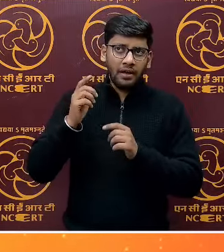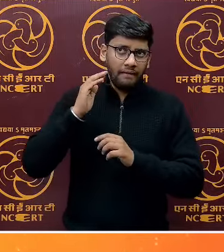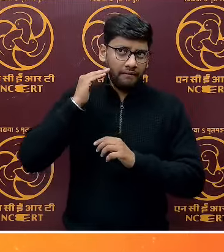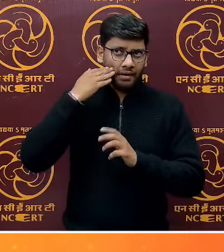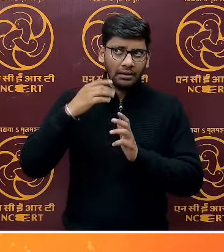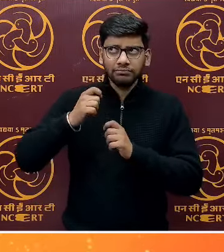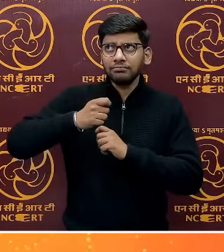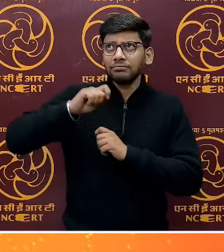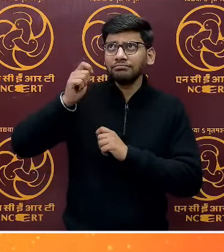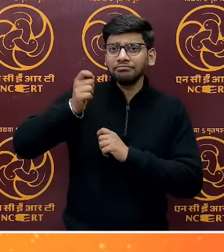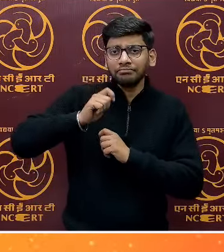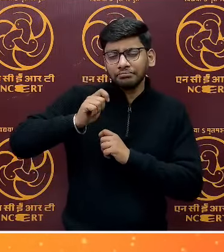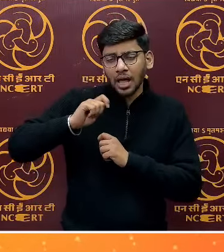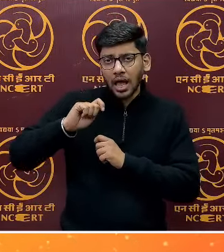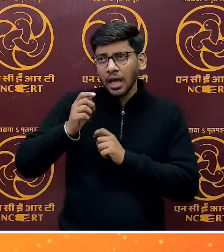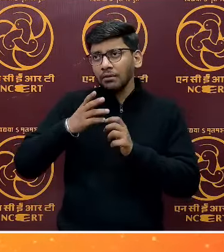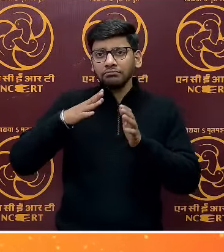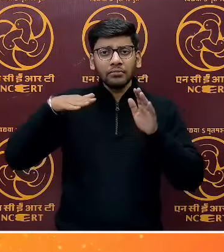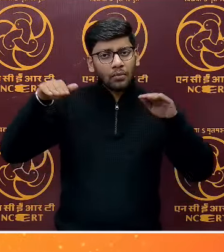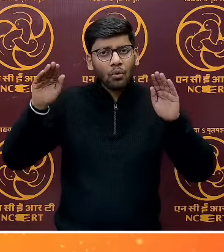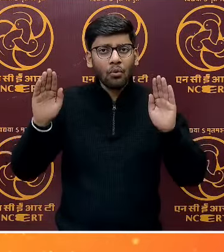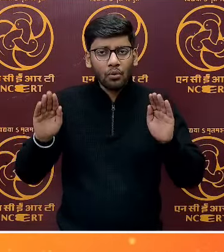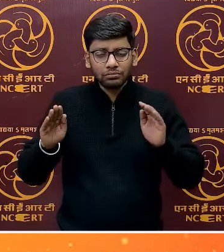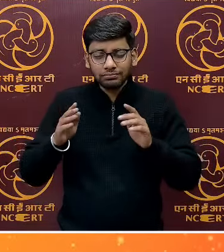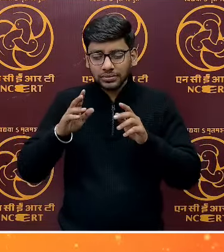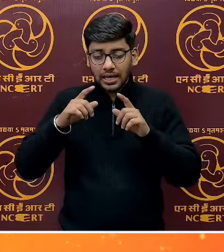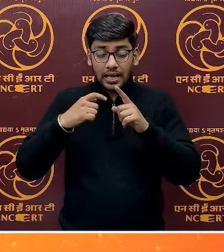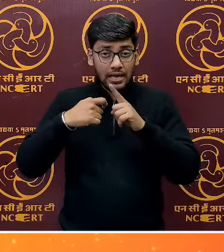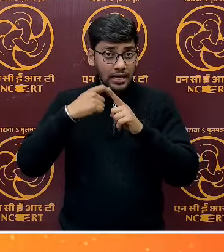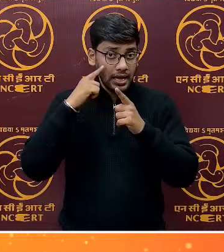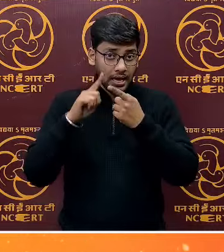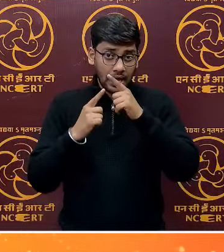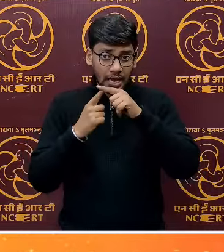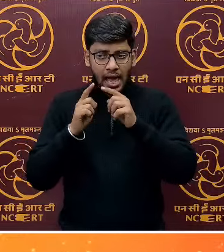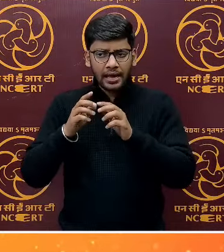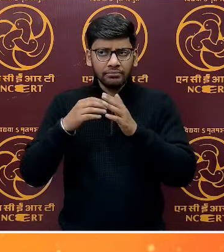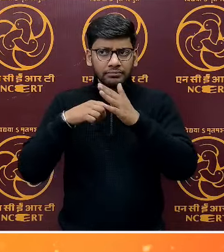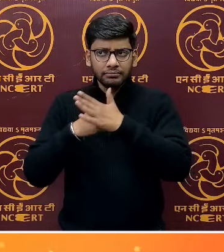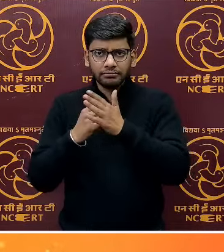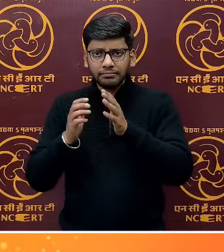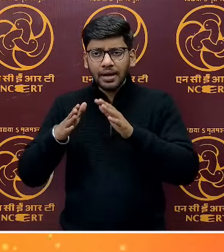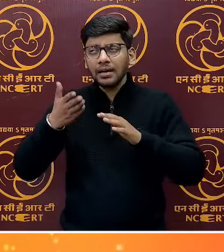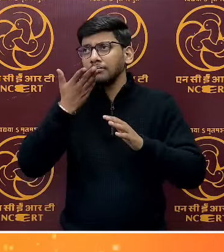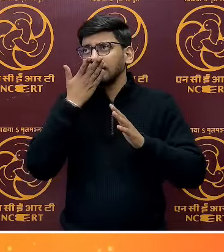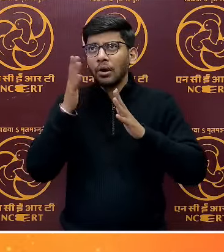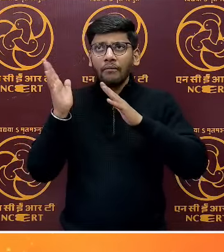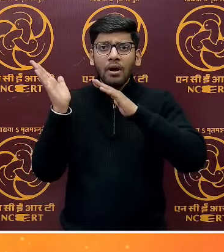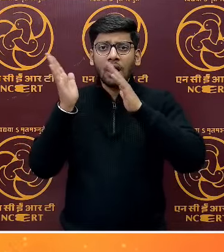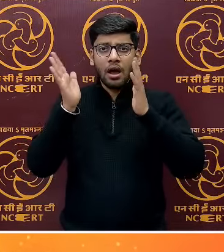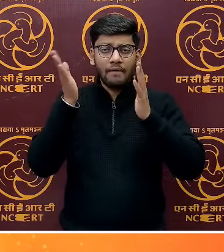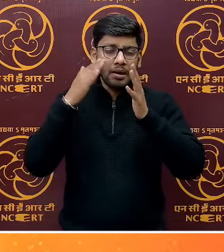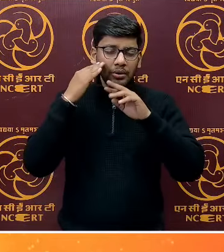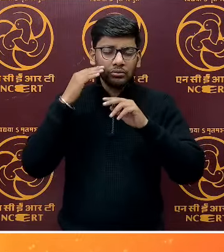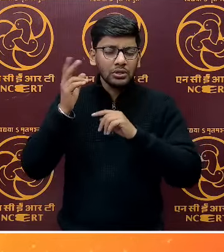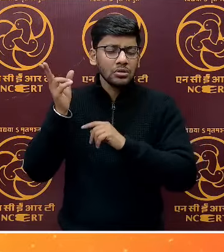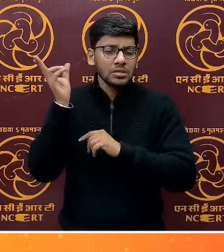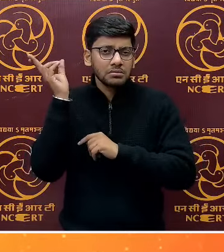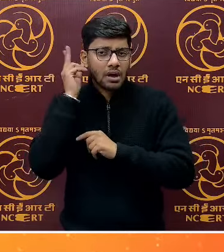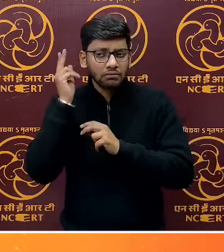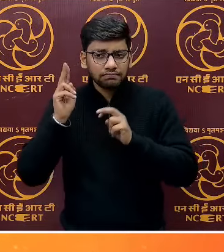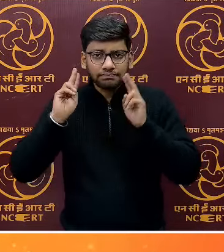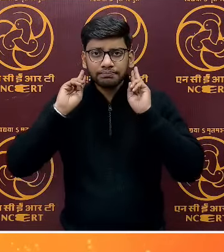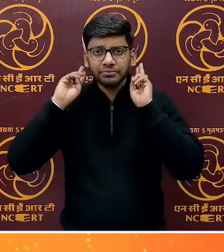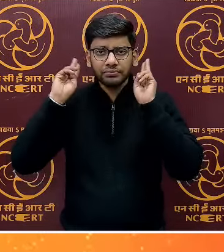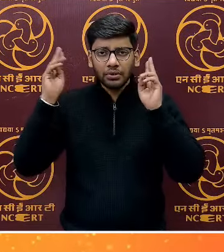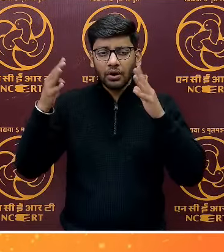that sound. And so it's like wind is whipping the sky, and wind is controlling the sky, and all these